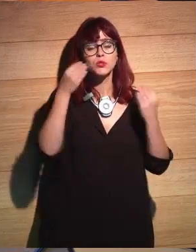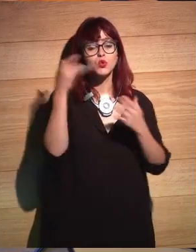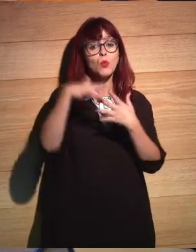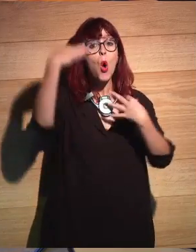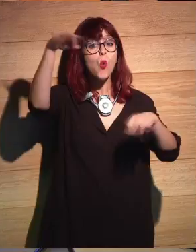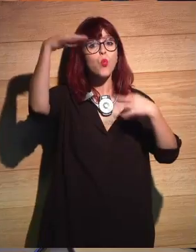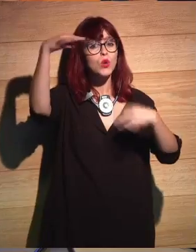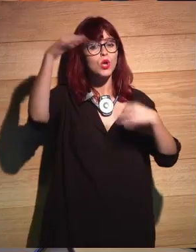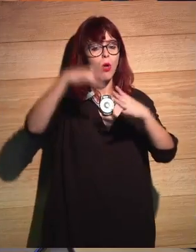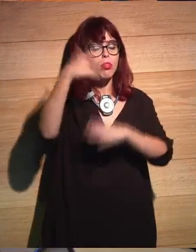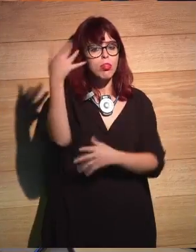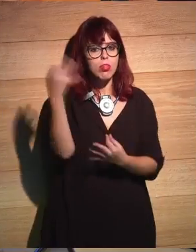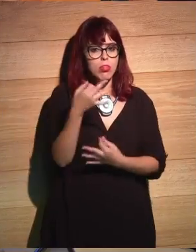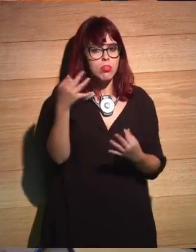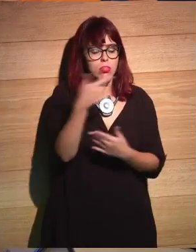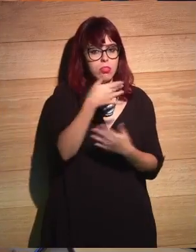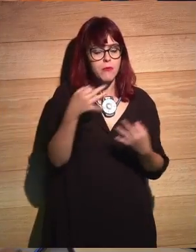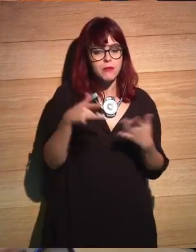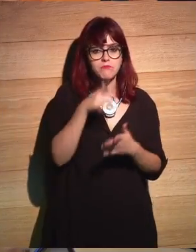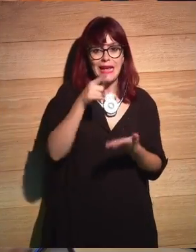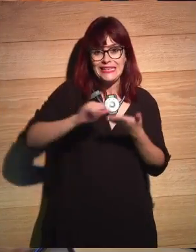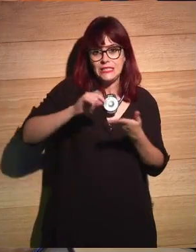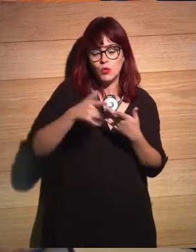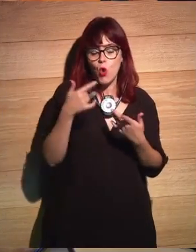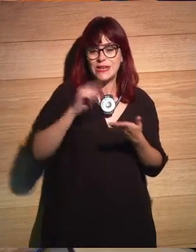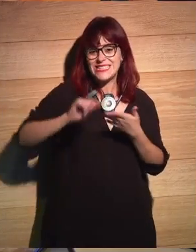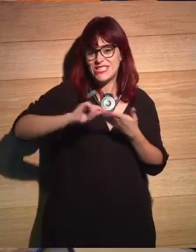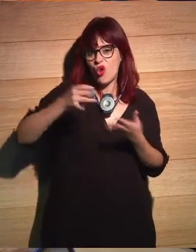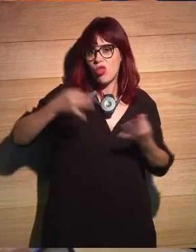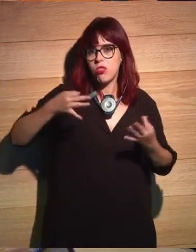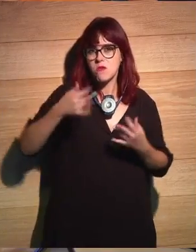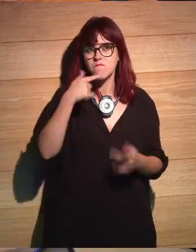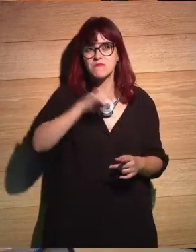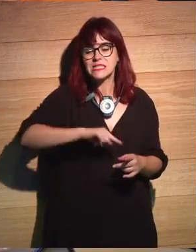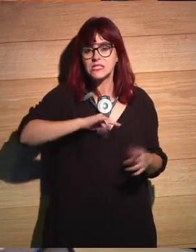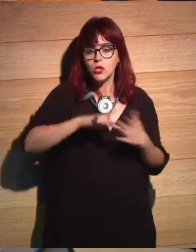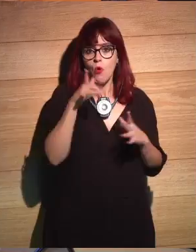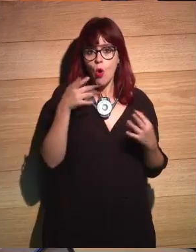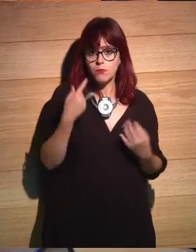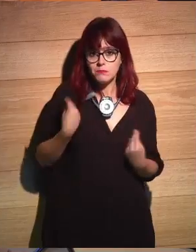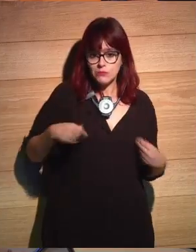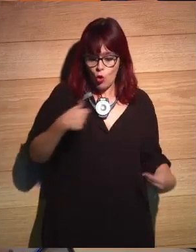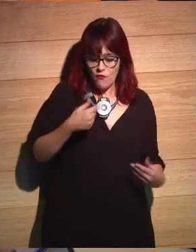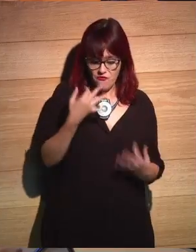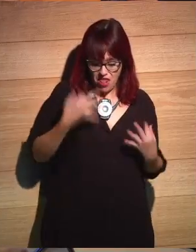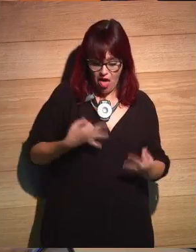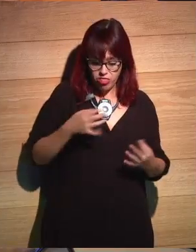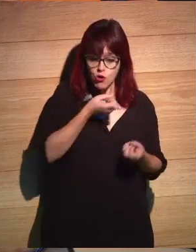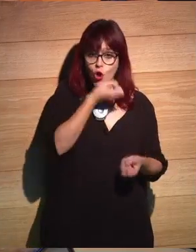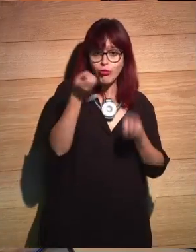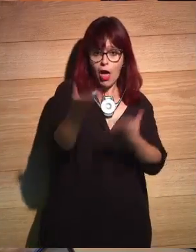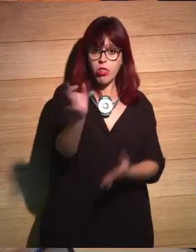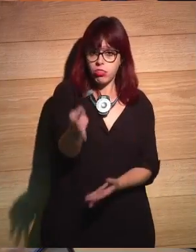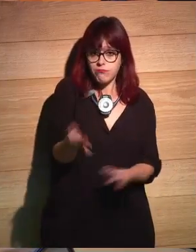I think that's the only duty for some type of writers is to find his